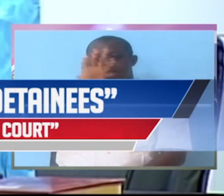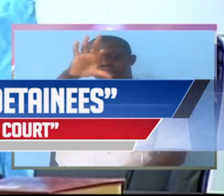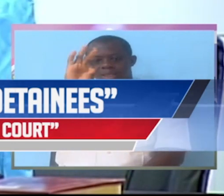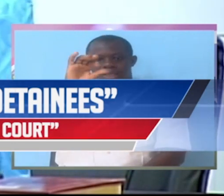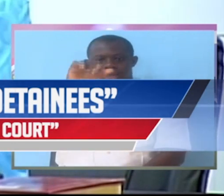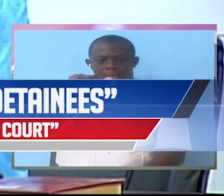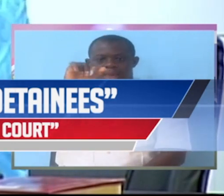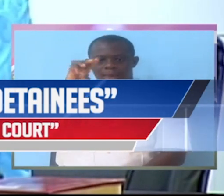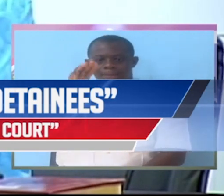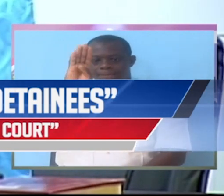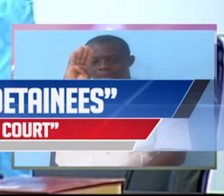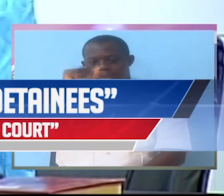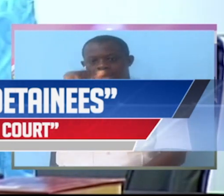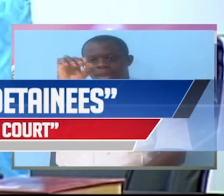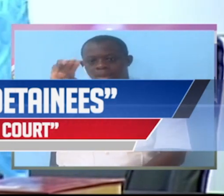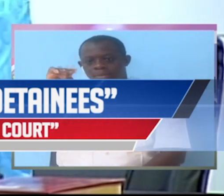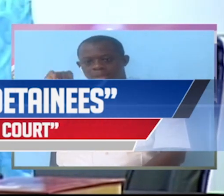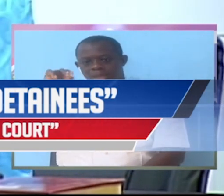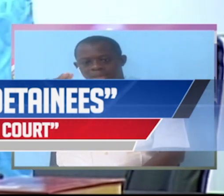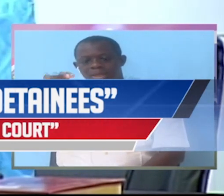Tamba Mansaring. And Bukar Sila.